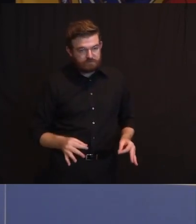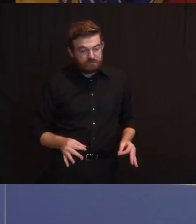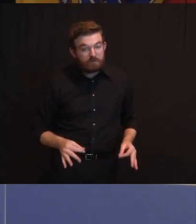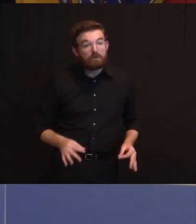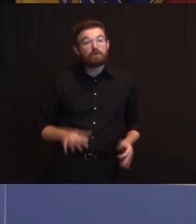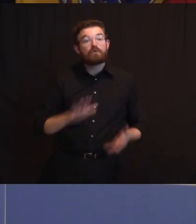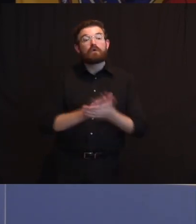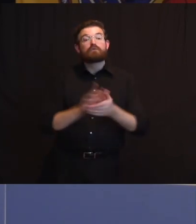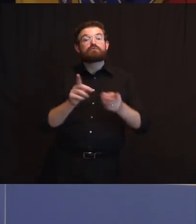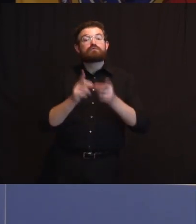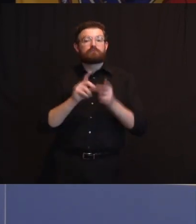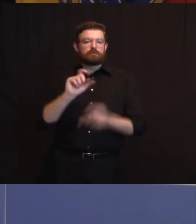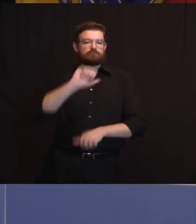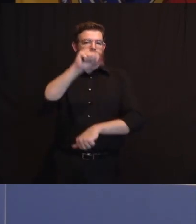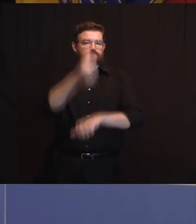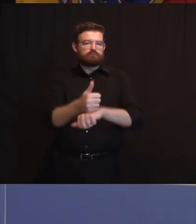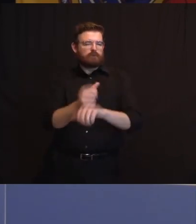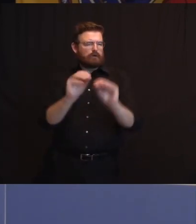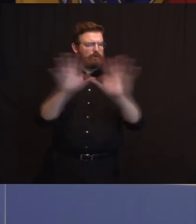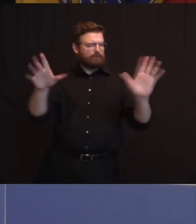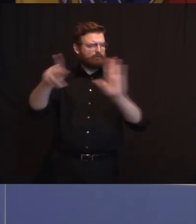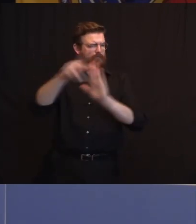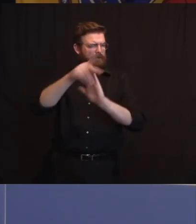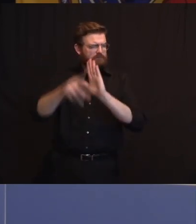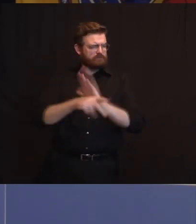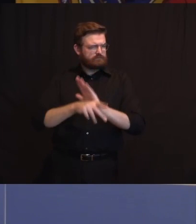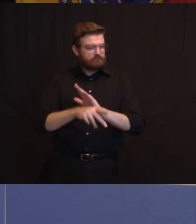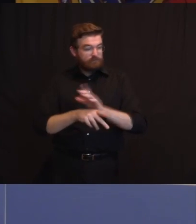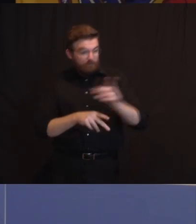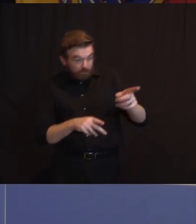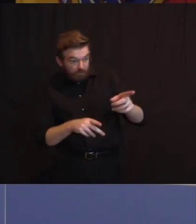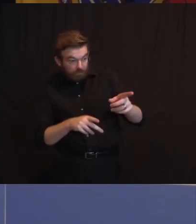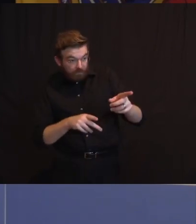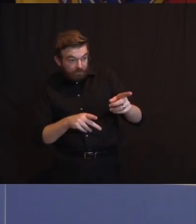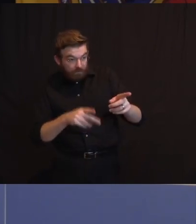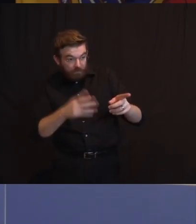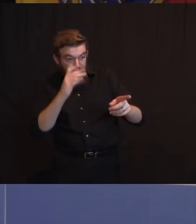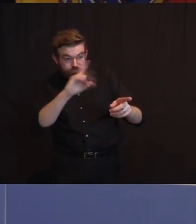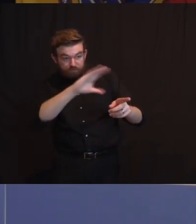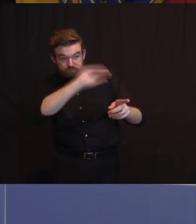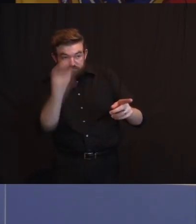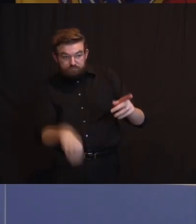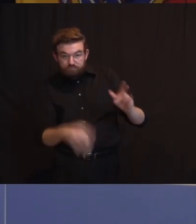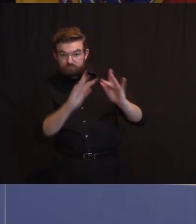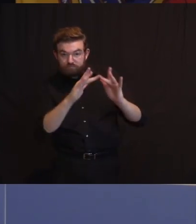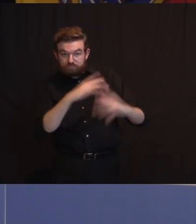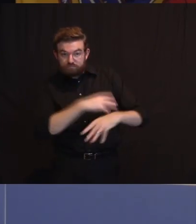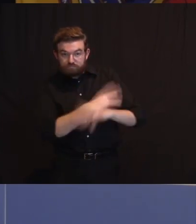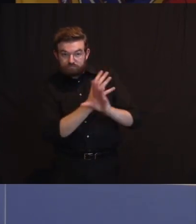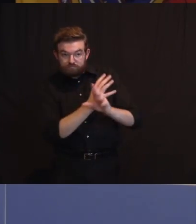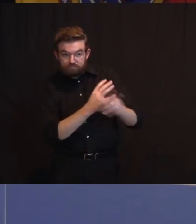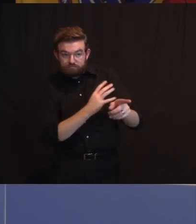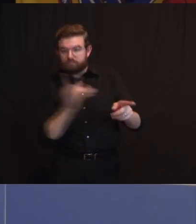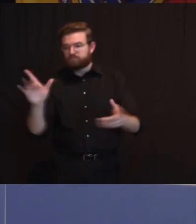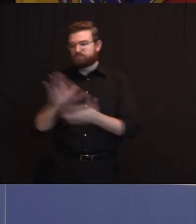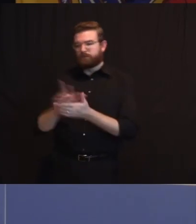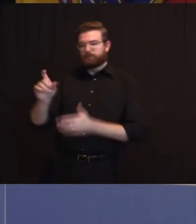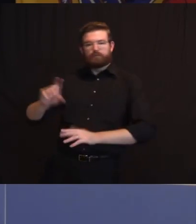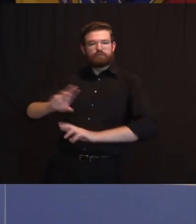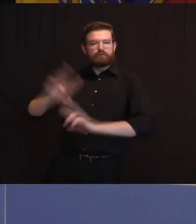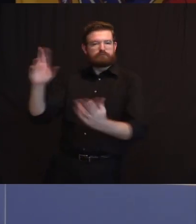of full-time remote learning for their children. Conversely, schools will also need procedures for students in full-time remote